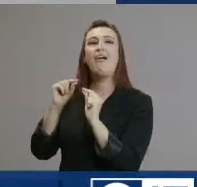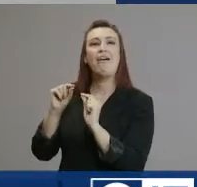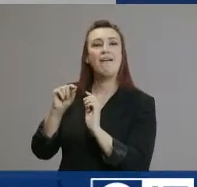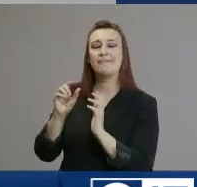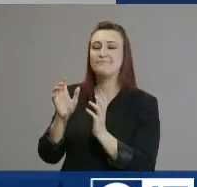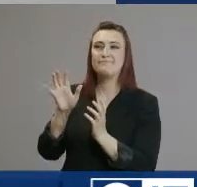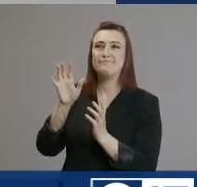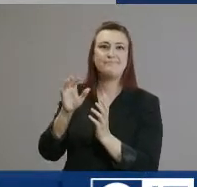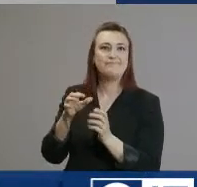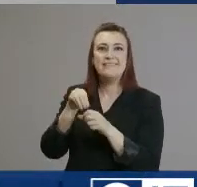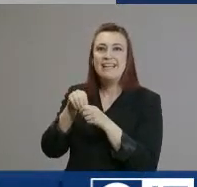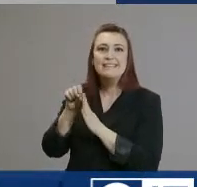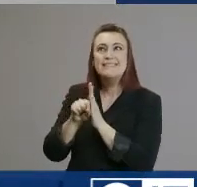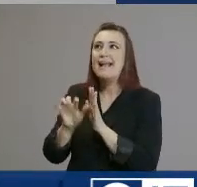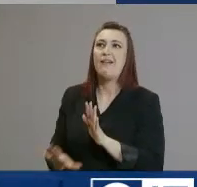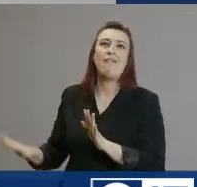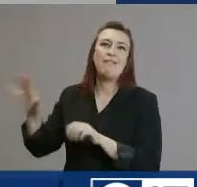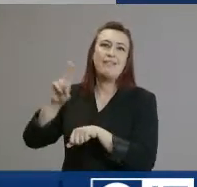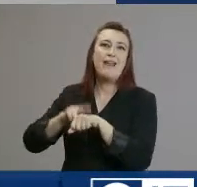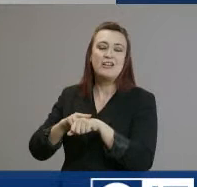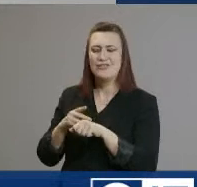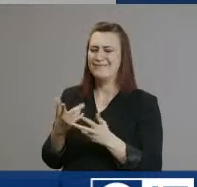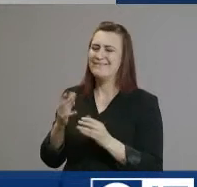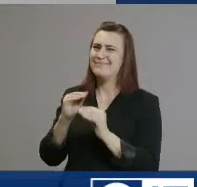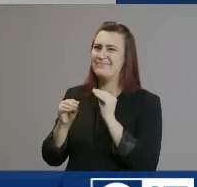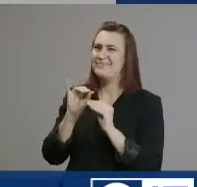Arizona. We'll go back. We'll go